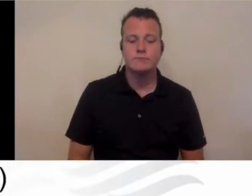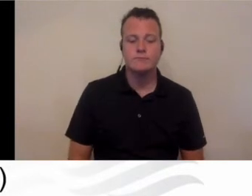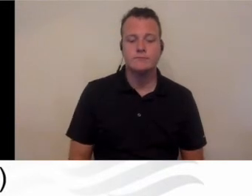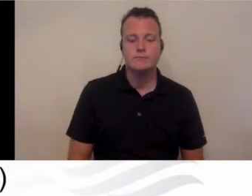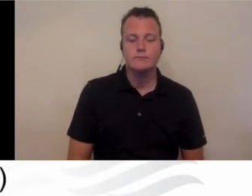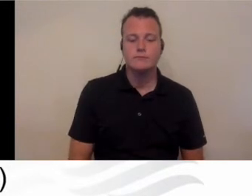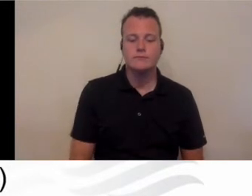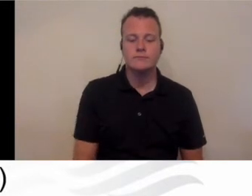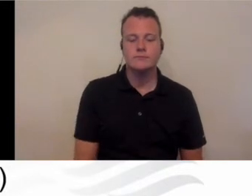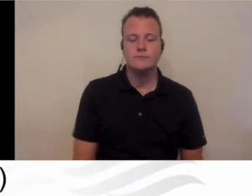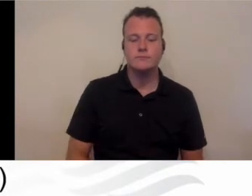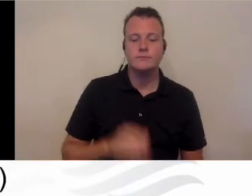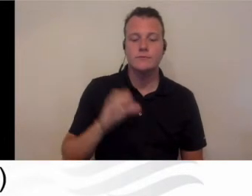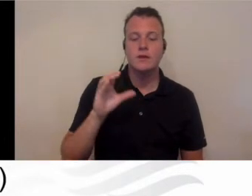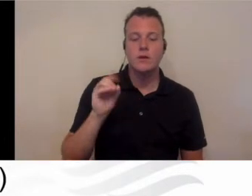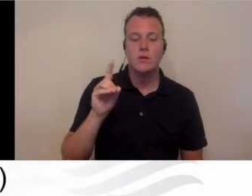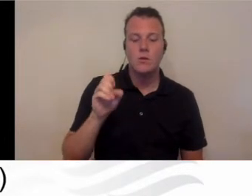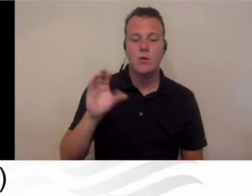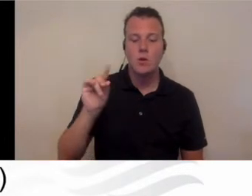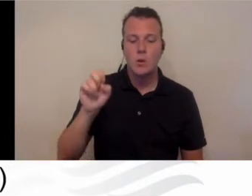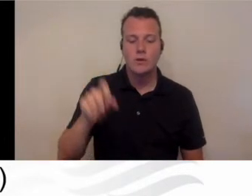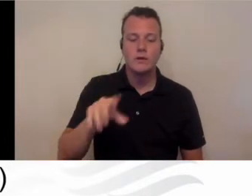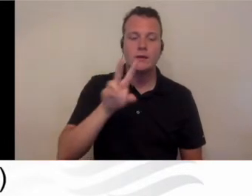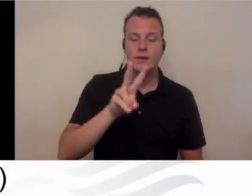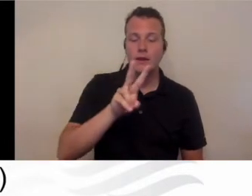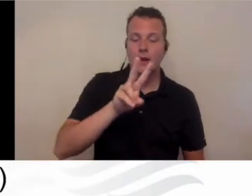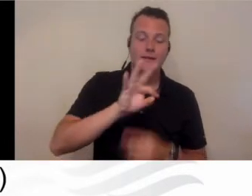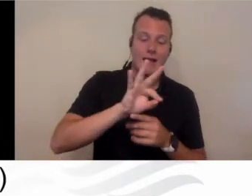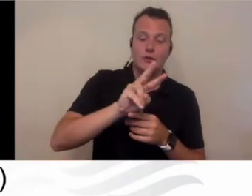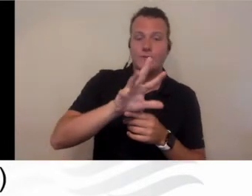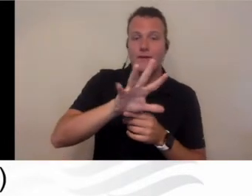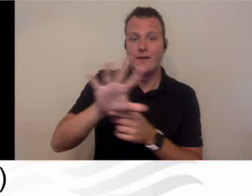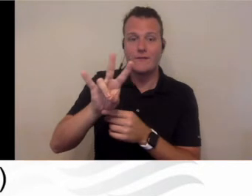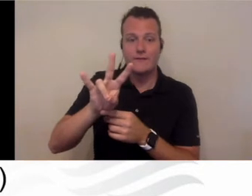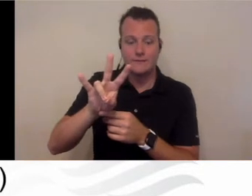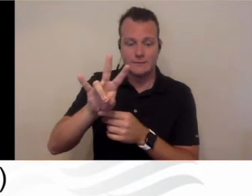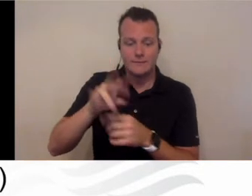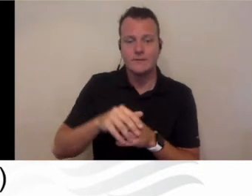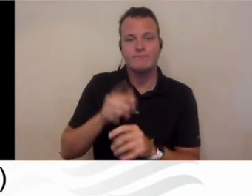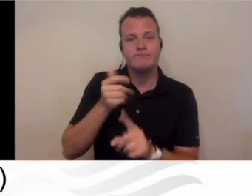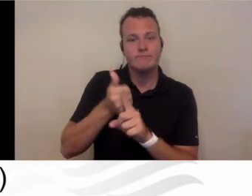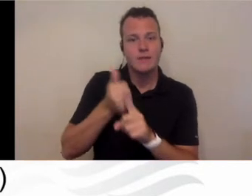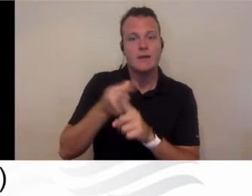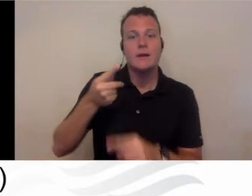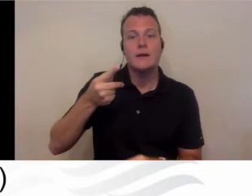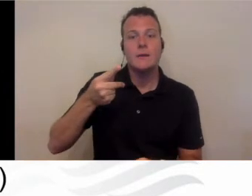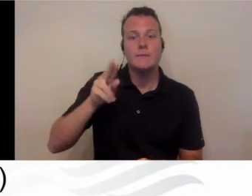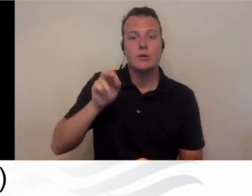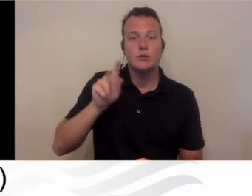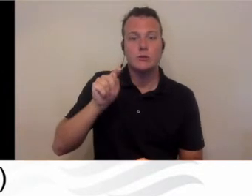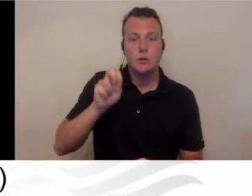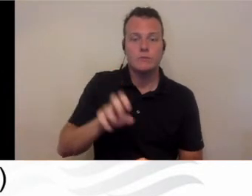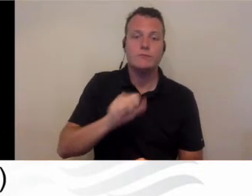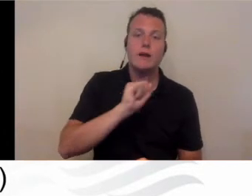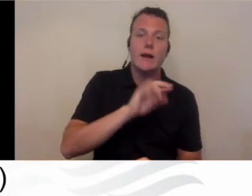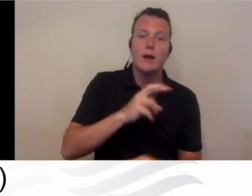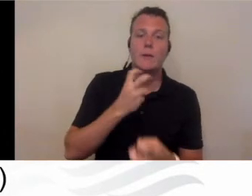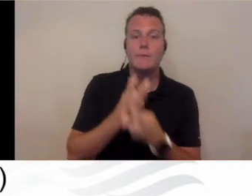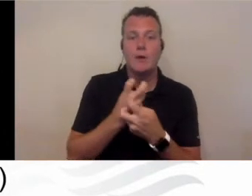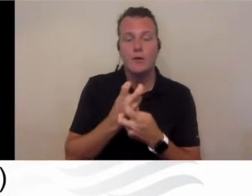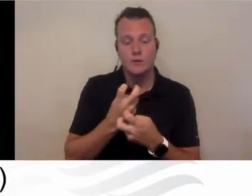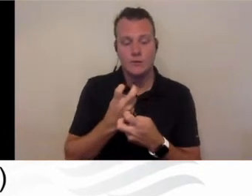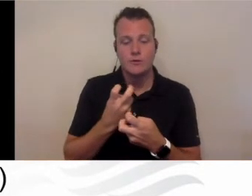The core code, as I mentioned, 92557, is pure tone airborne SRTs and